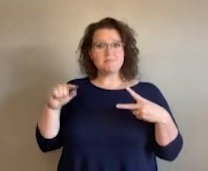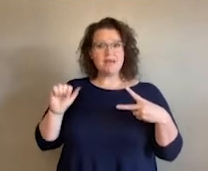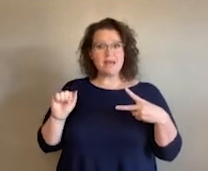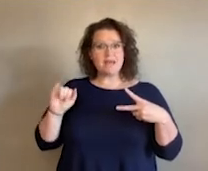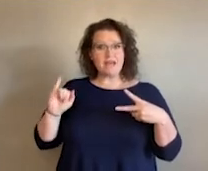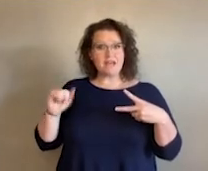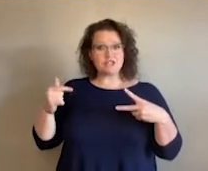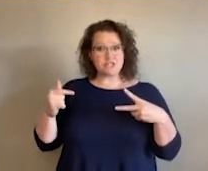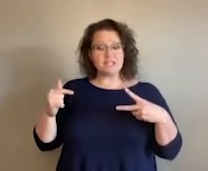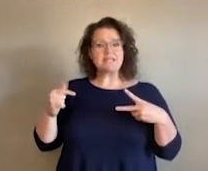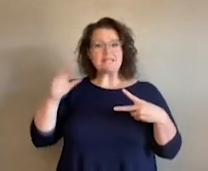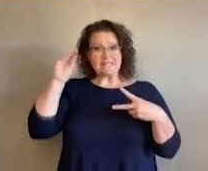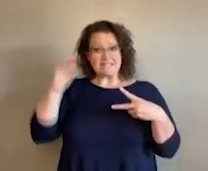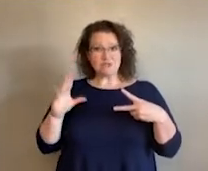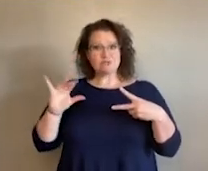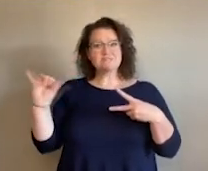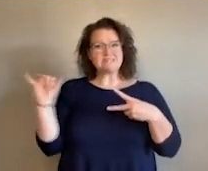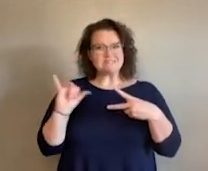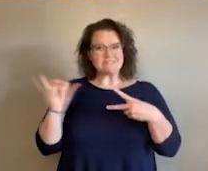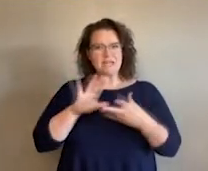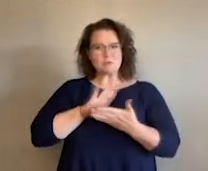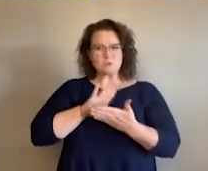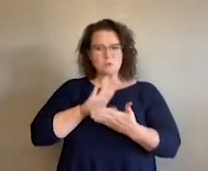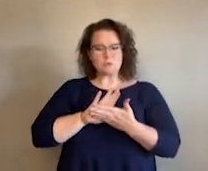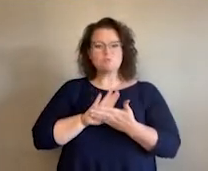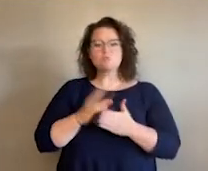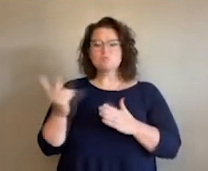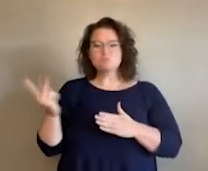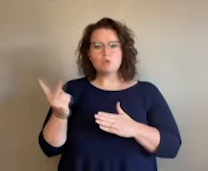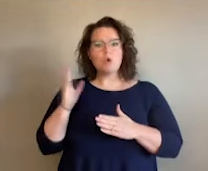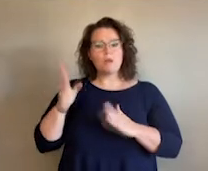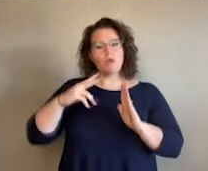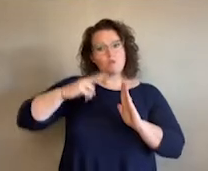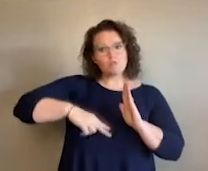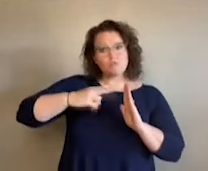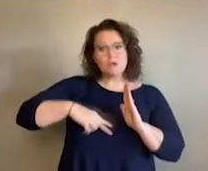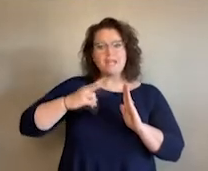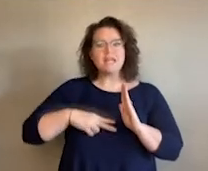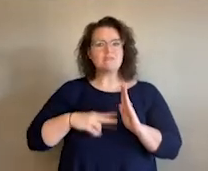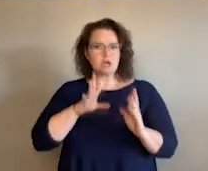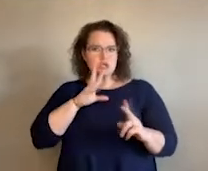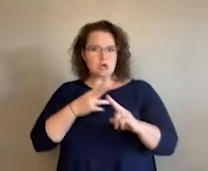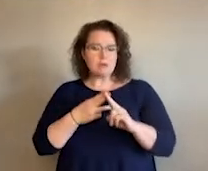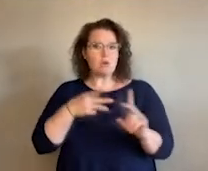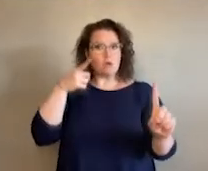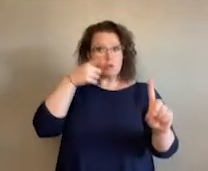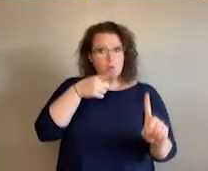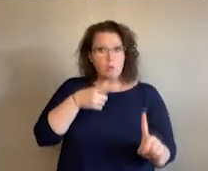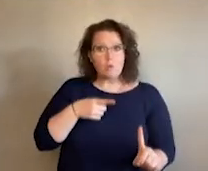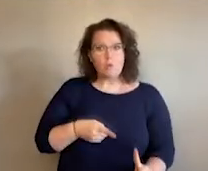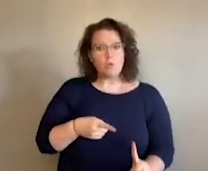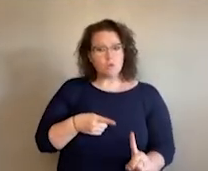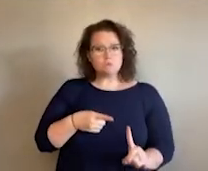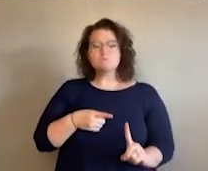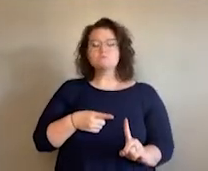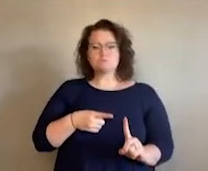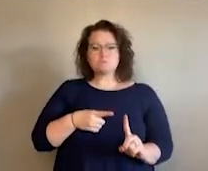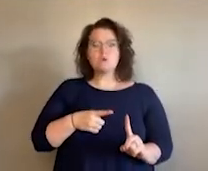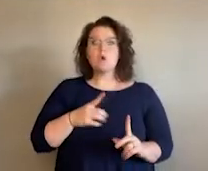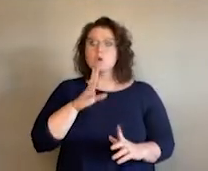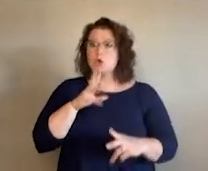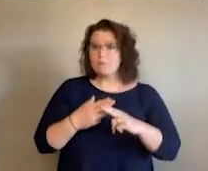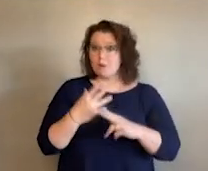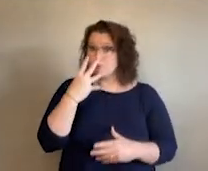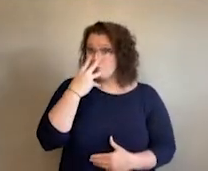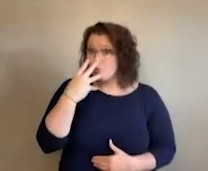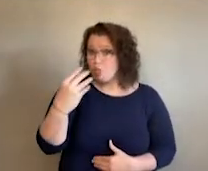also from Sam Bundy, that are going to be reading and talking with us about wolves, things that we can maybe reframe the way we think about wolves.